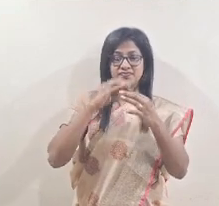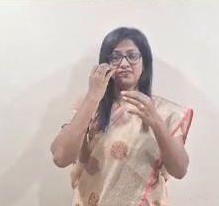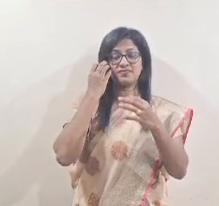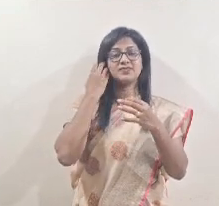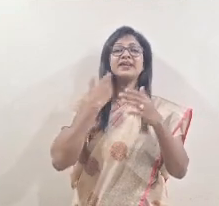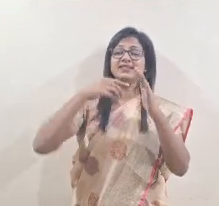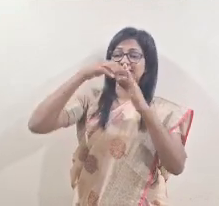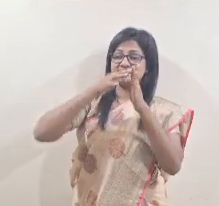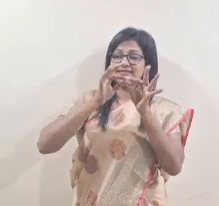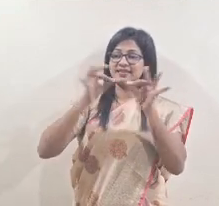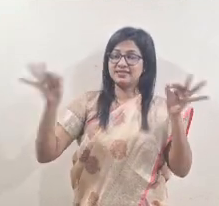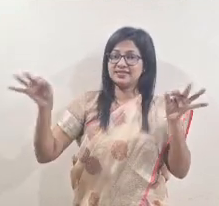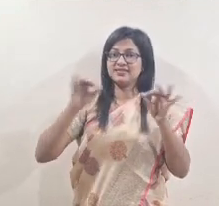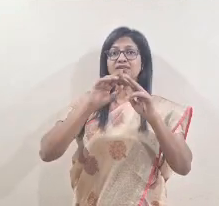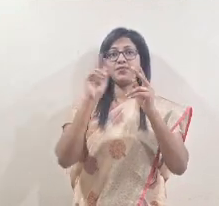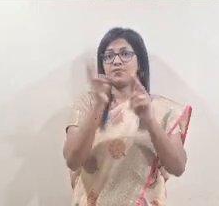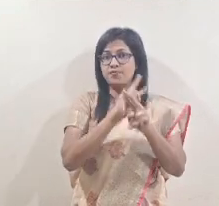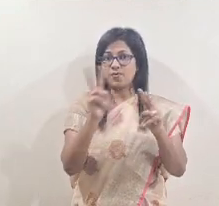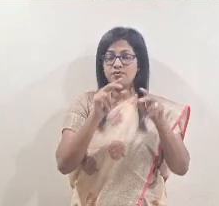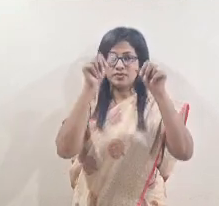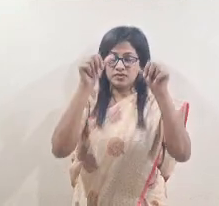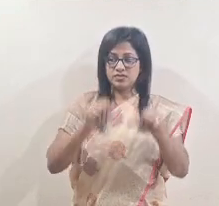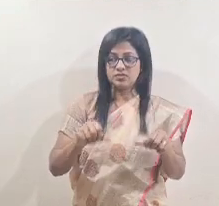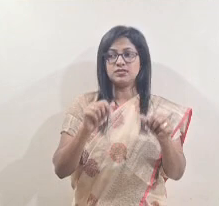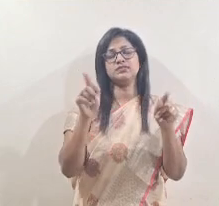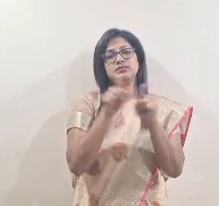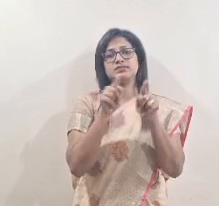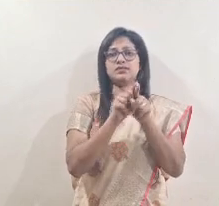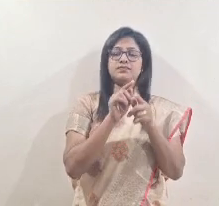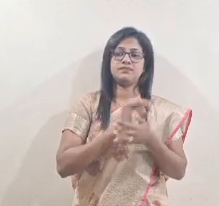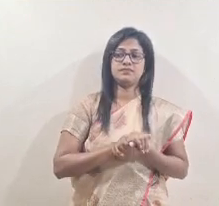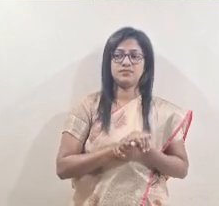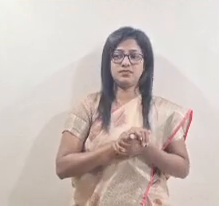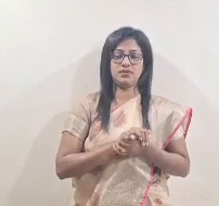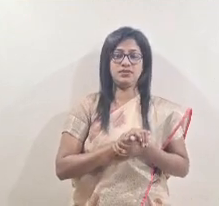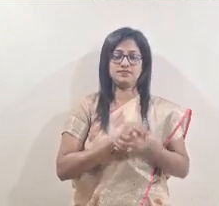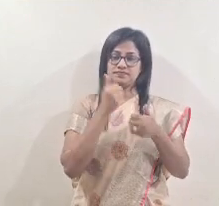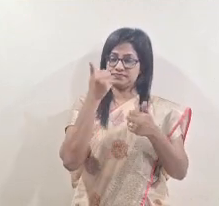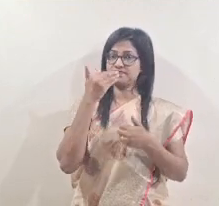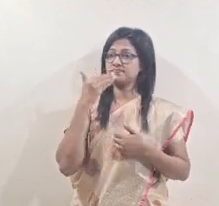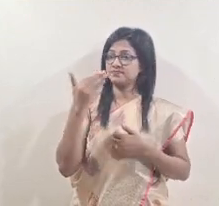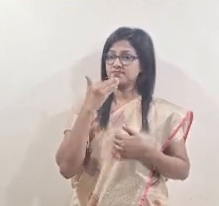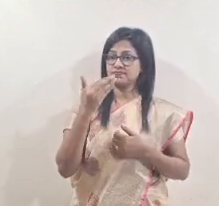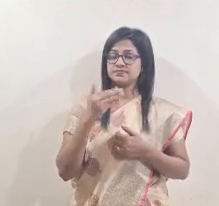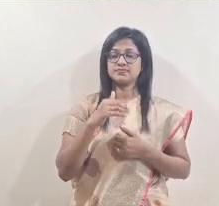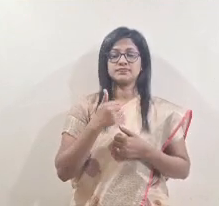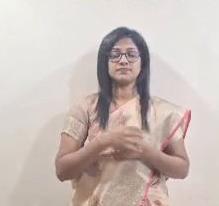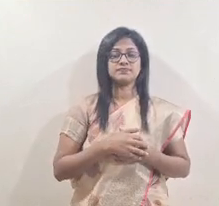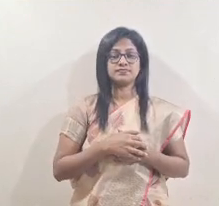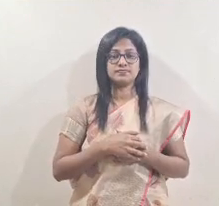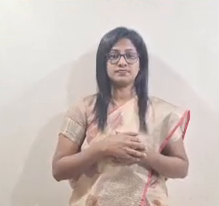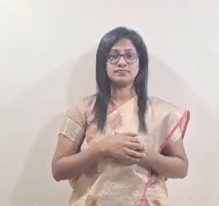both are results are quite similar. Okay. Thank you. Thank you, sir.